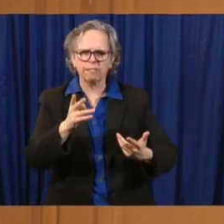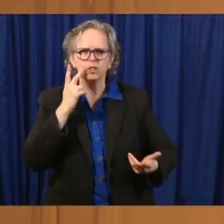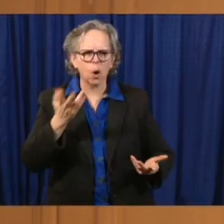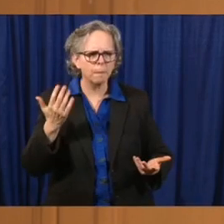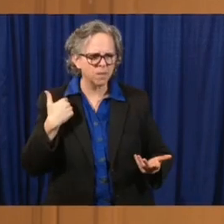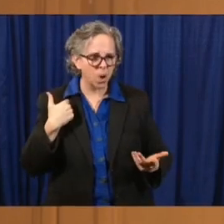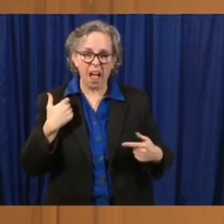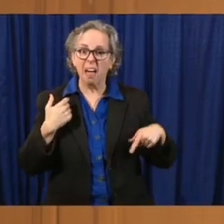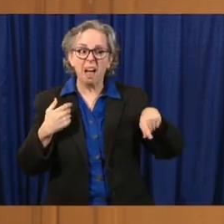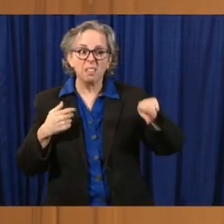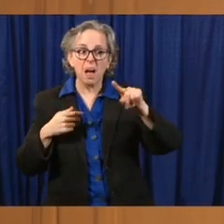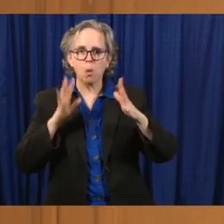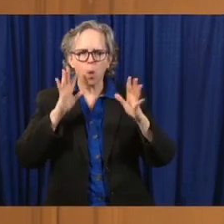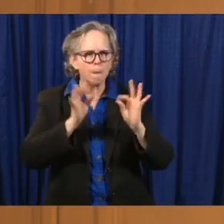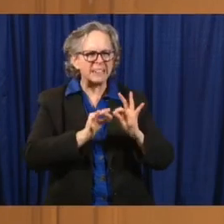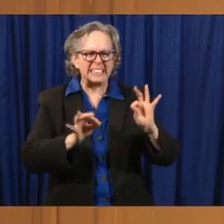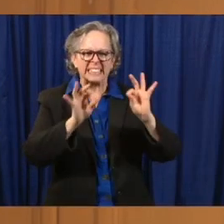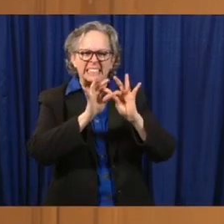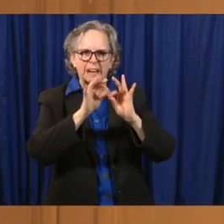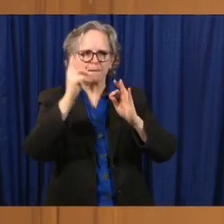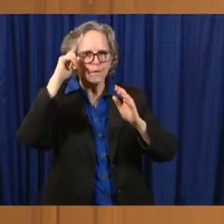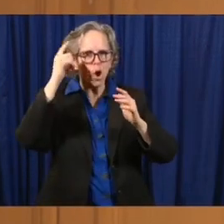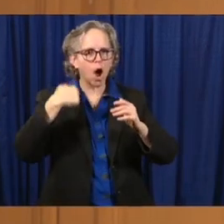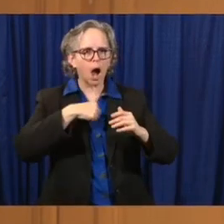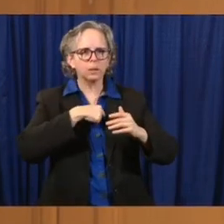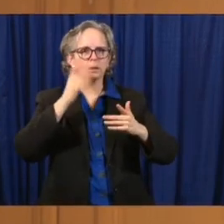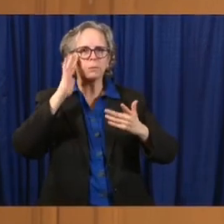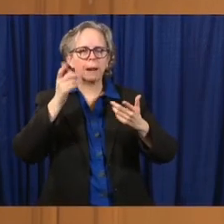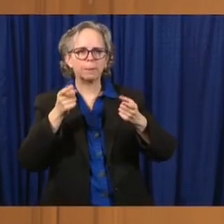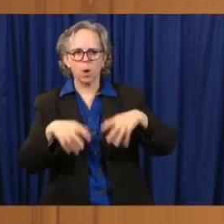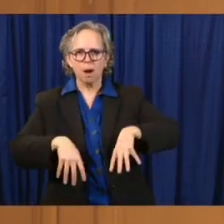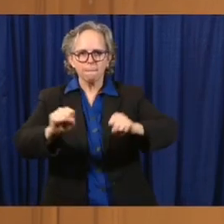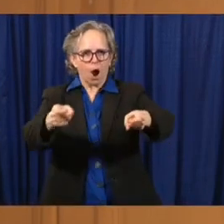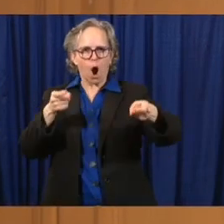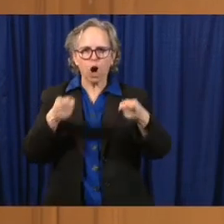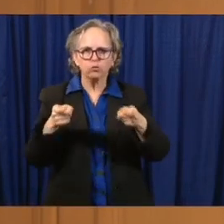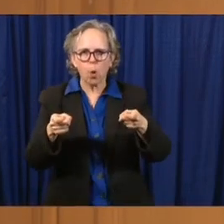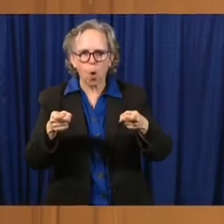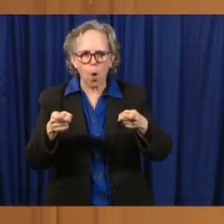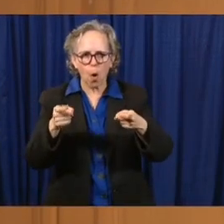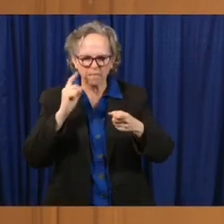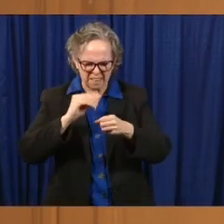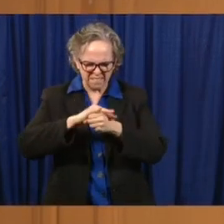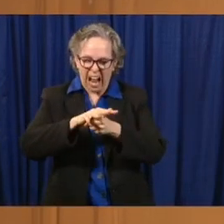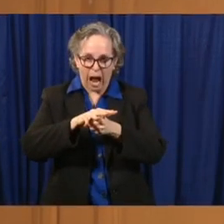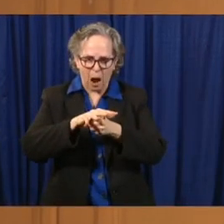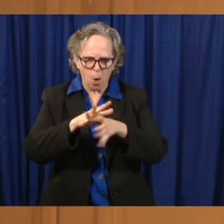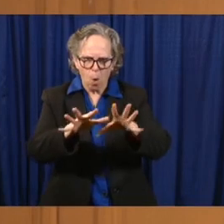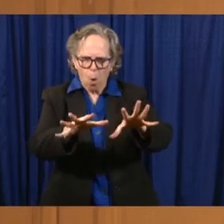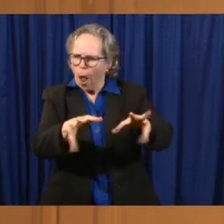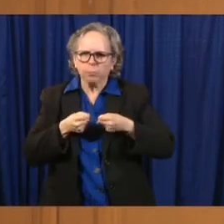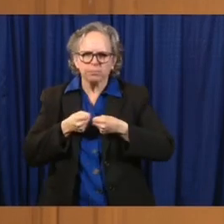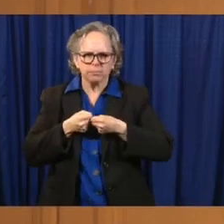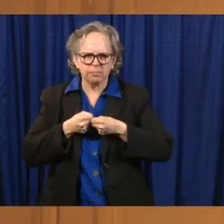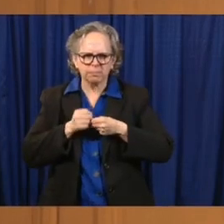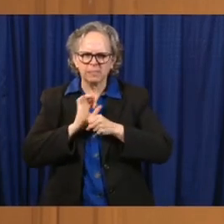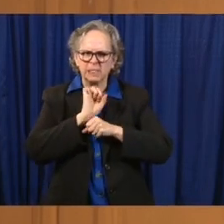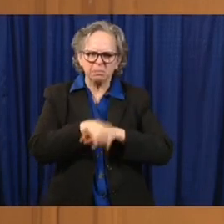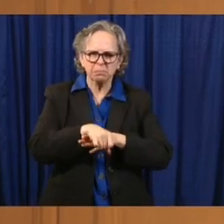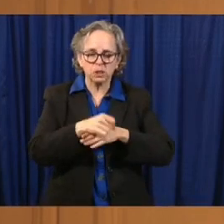that was just released on Friday, they're talking about this new workforce. So we knew this is where we'd have to land to be able to do something of this